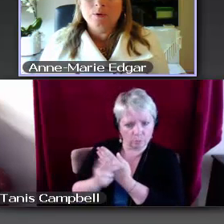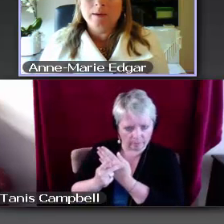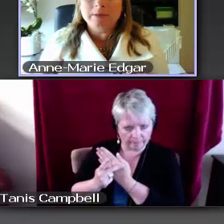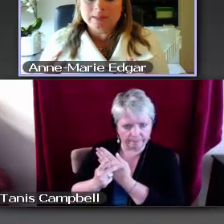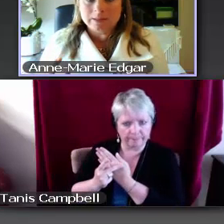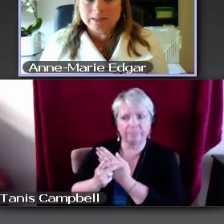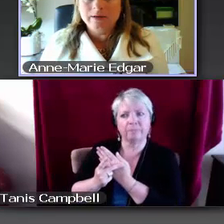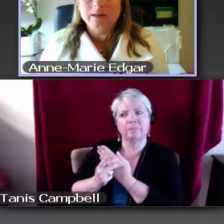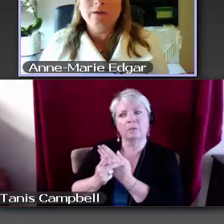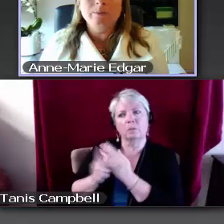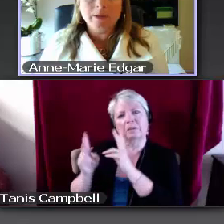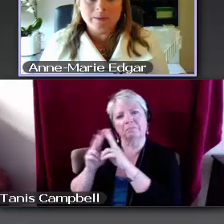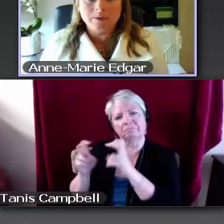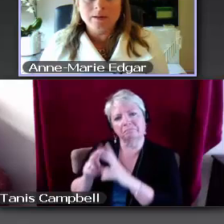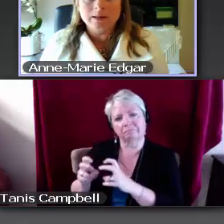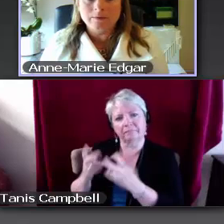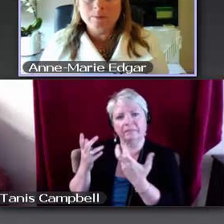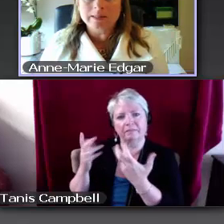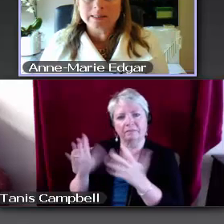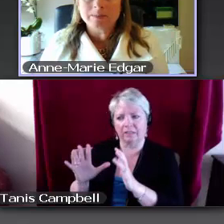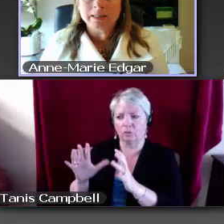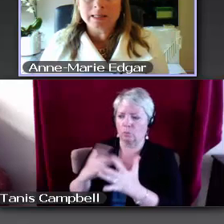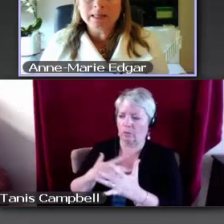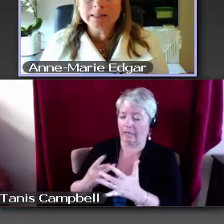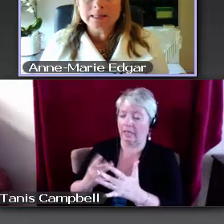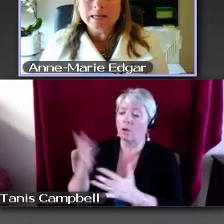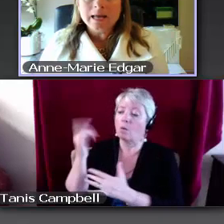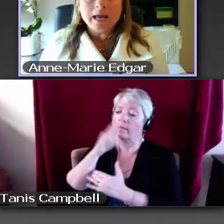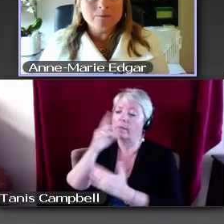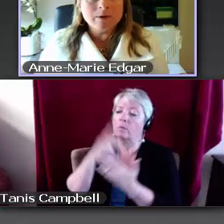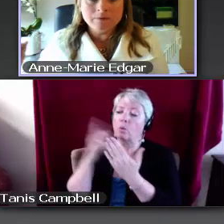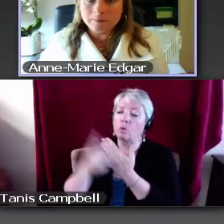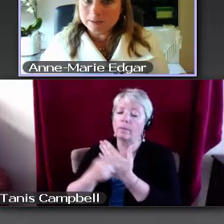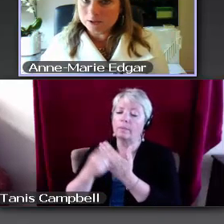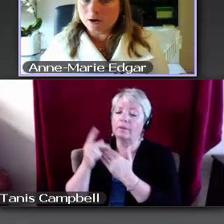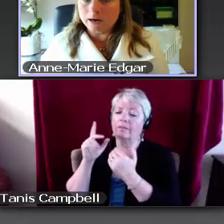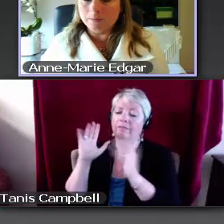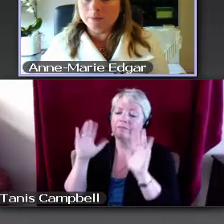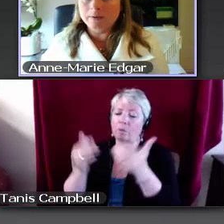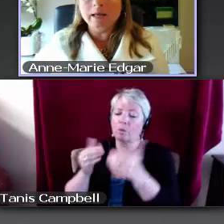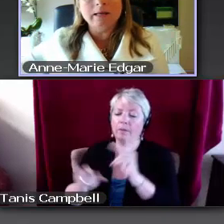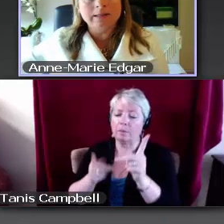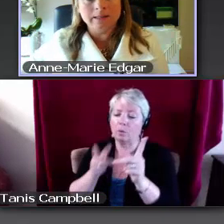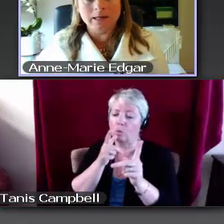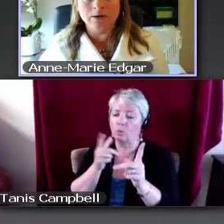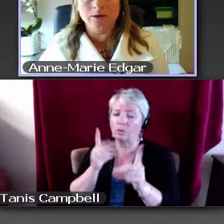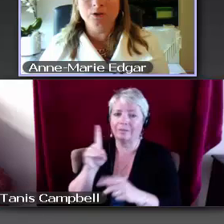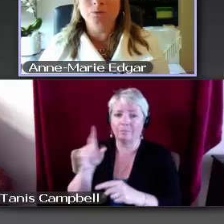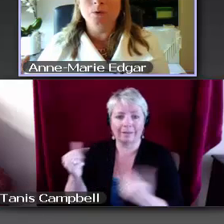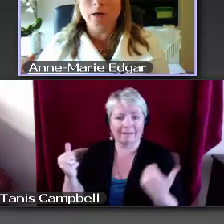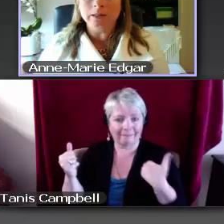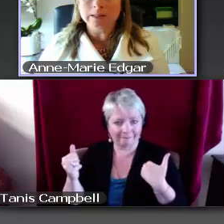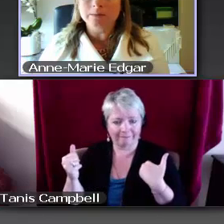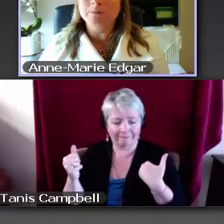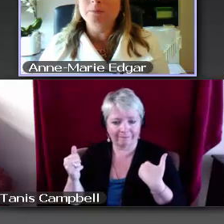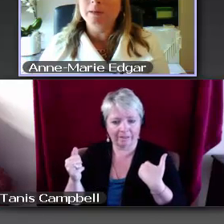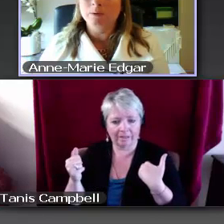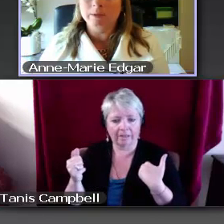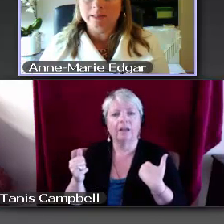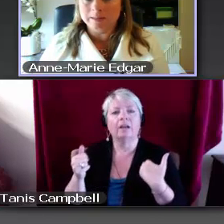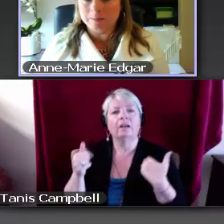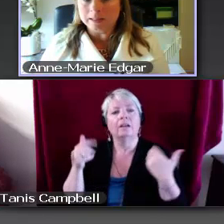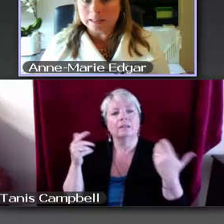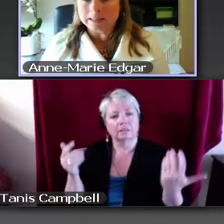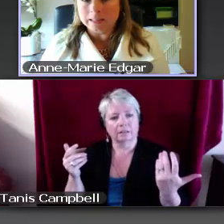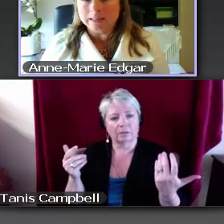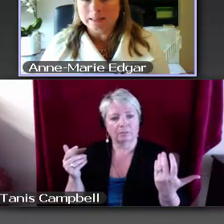This program is specifically for people living with disabilities, and right from the top, it is geared towards people